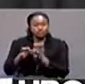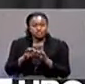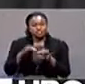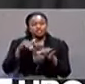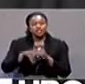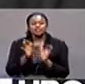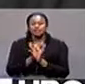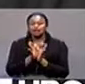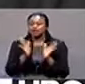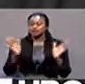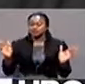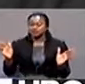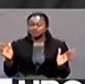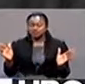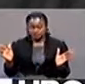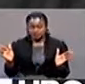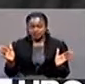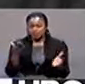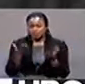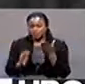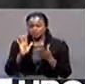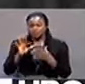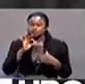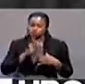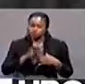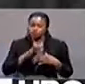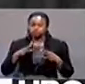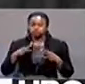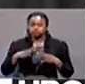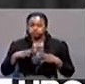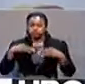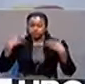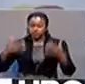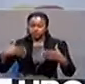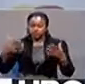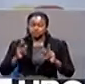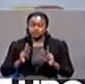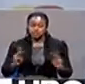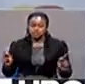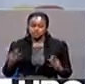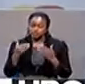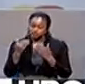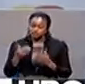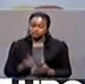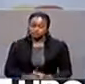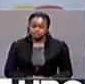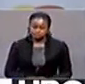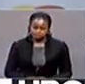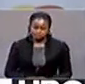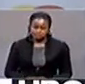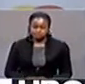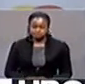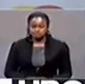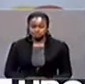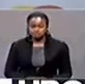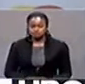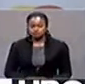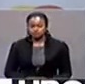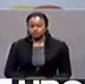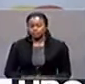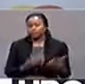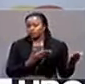diversity. May his soul rest in eternal peace. Thank you. Thank you very much, Honorable Nyendoha.